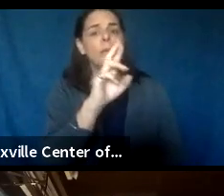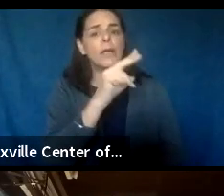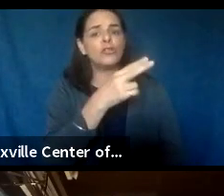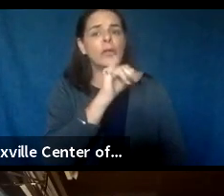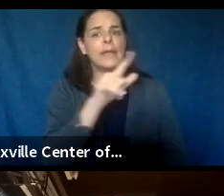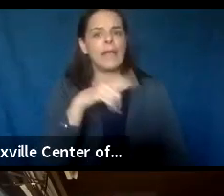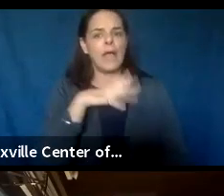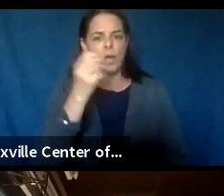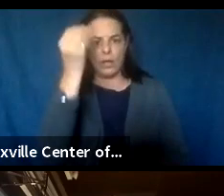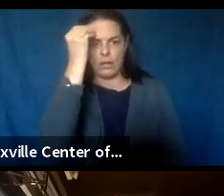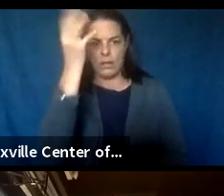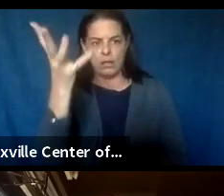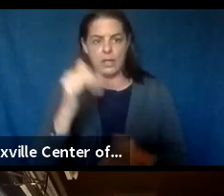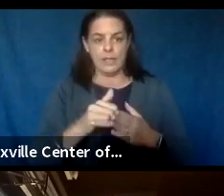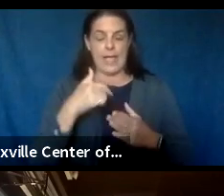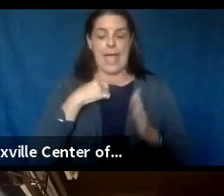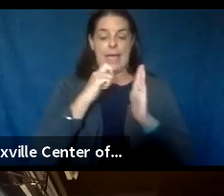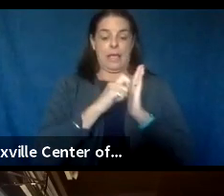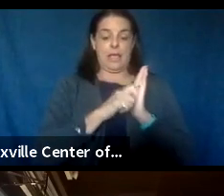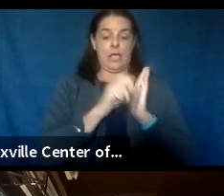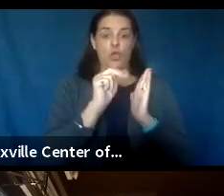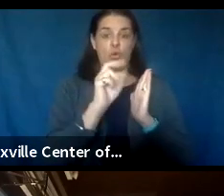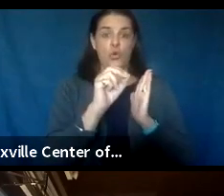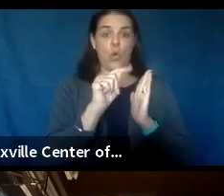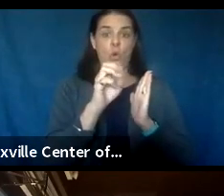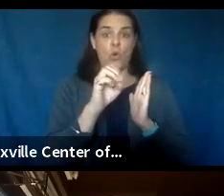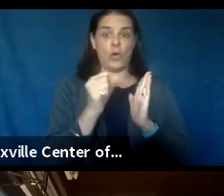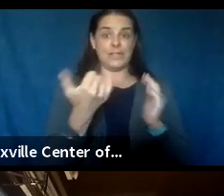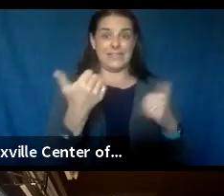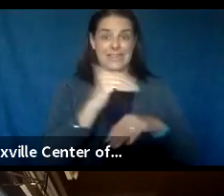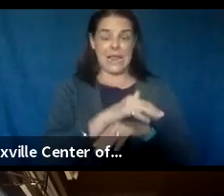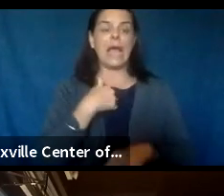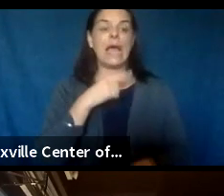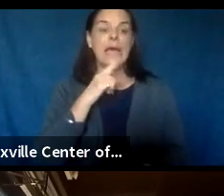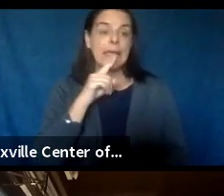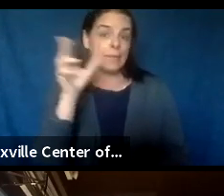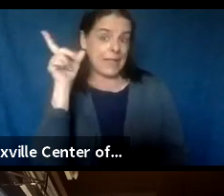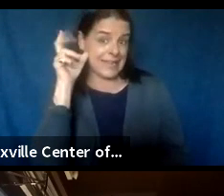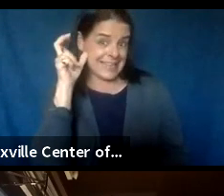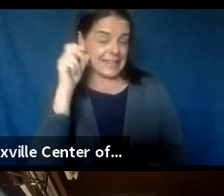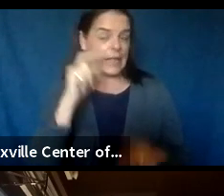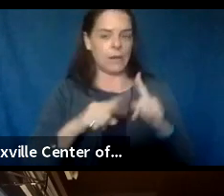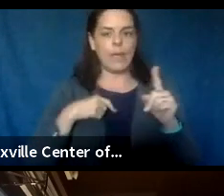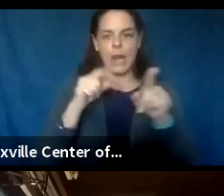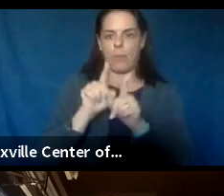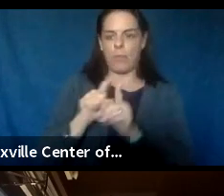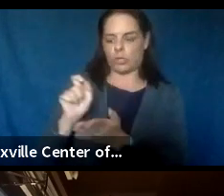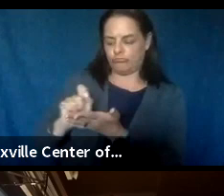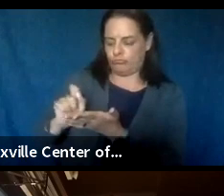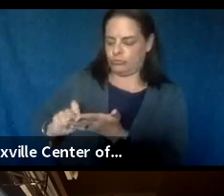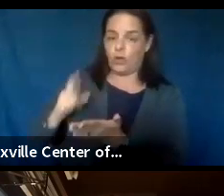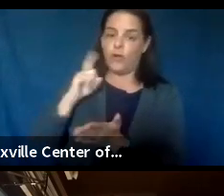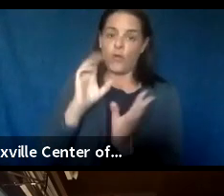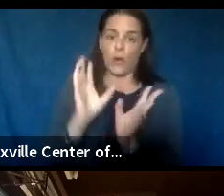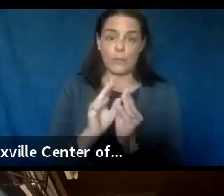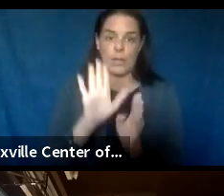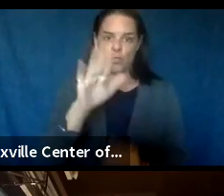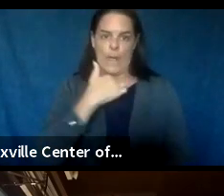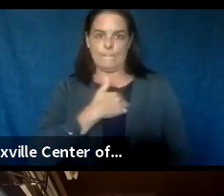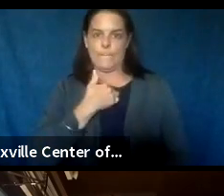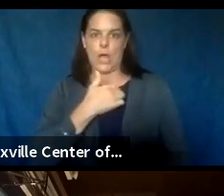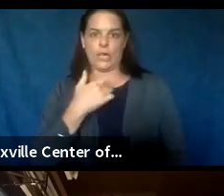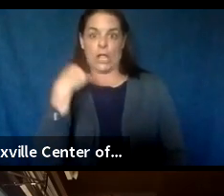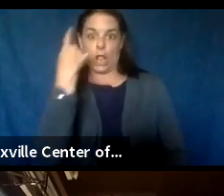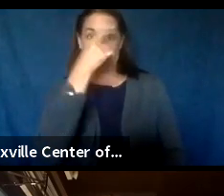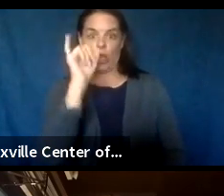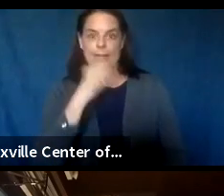note, I'm the note taker this evening, so I'm listening, but I'm also taking notes for the meeting. So I apologize if I look like